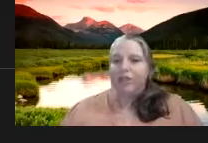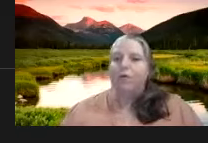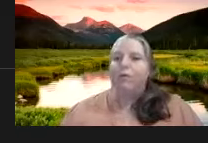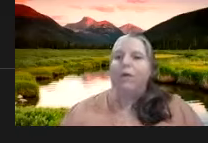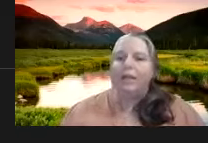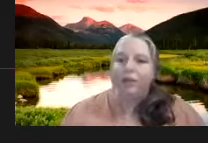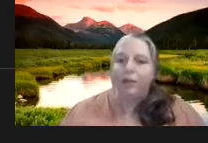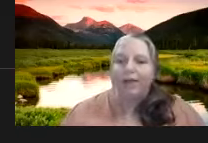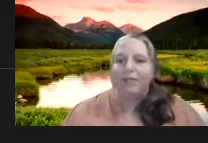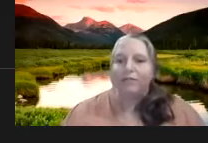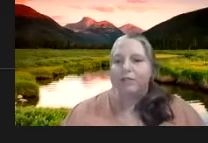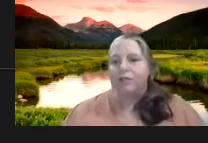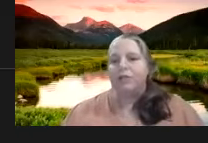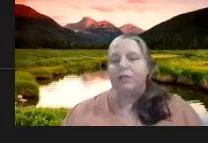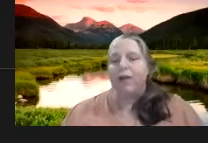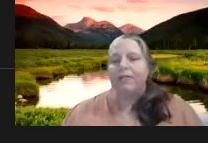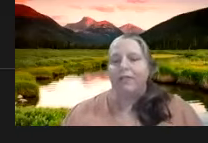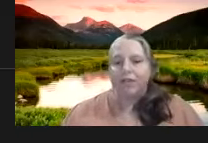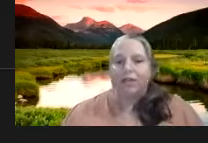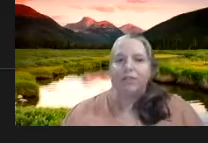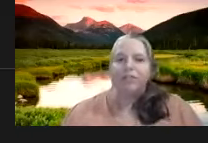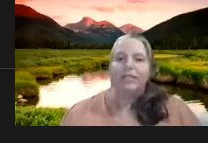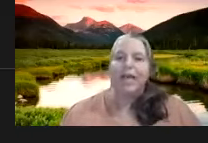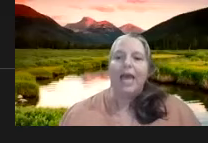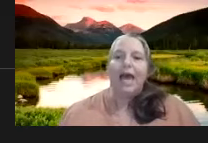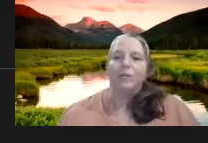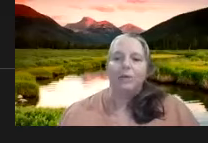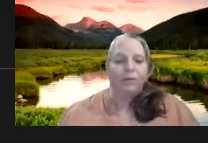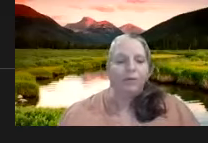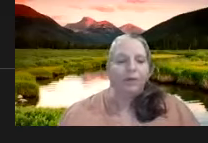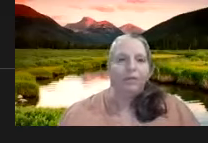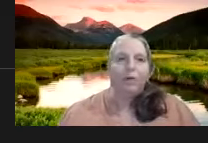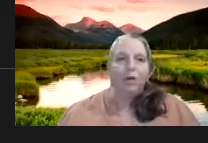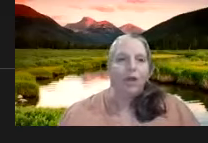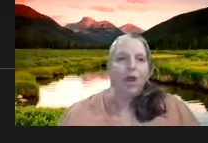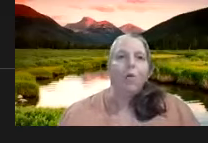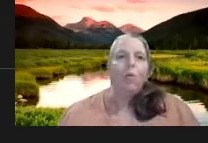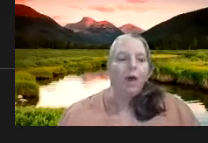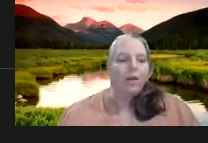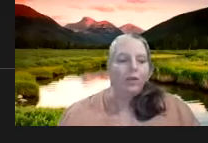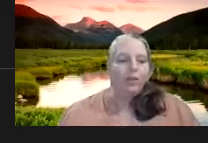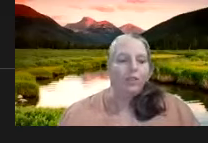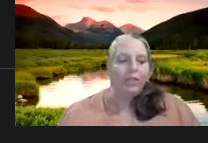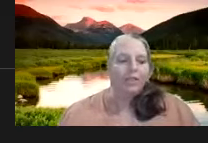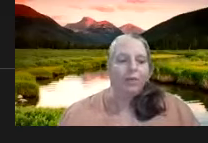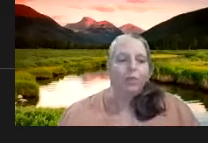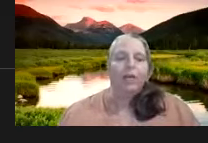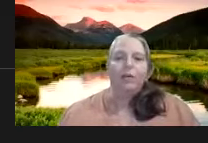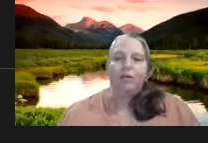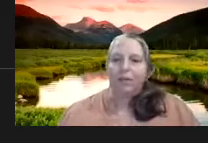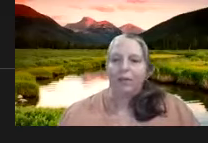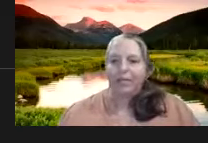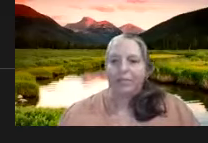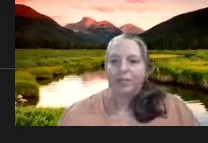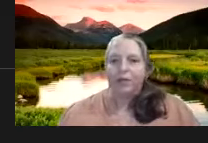suggestions? If you have these concerns, you have these challenges as we're moving forward, what are you suggesting? What do